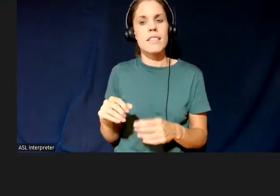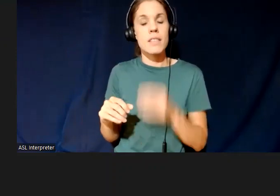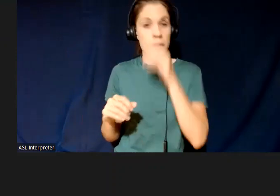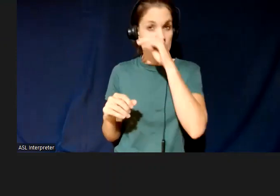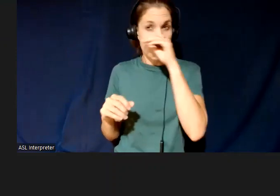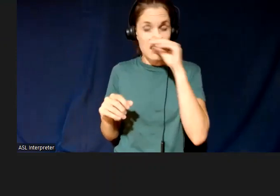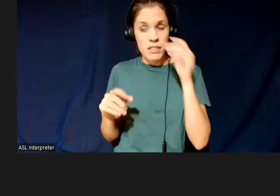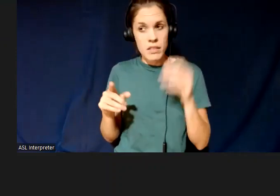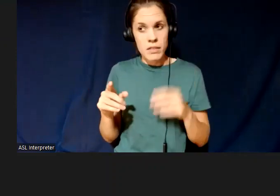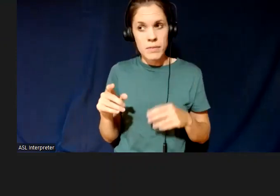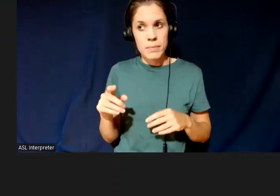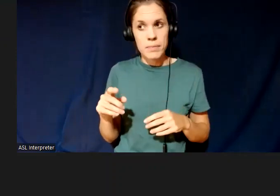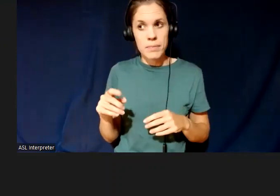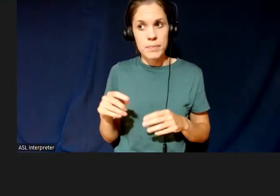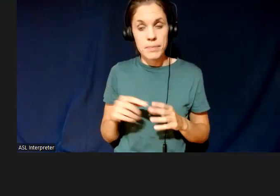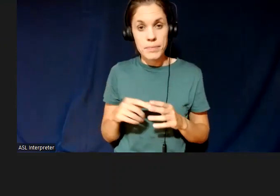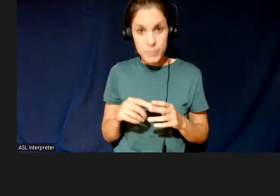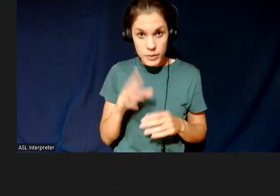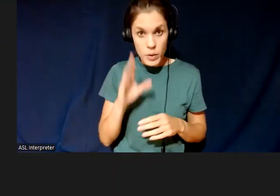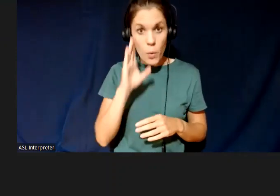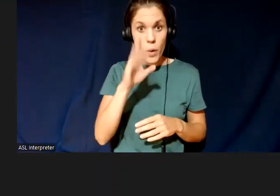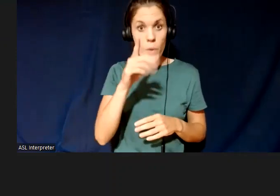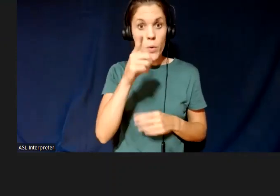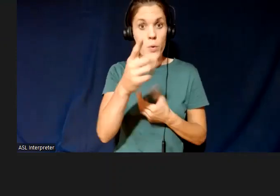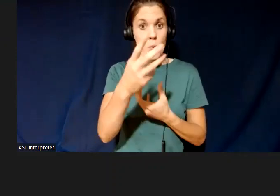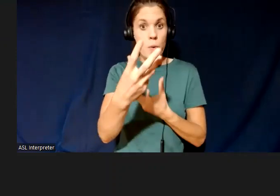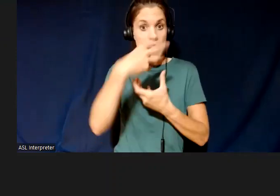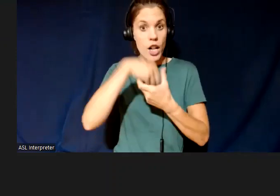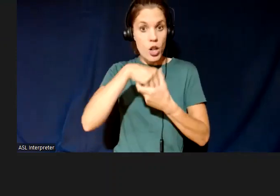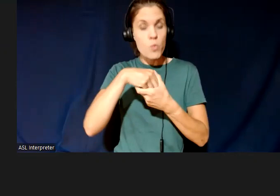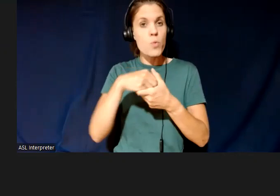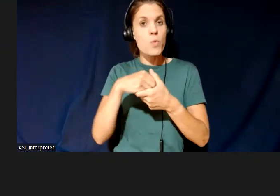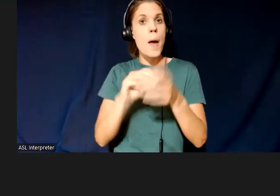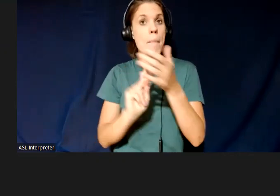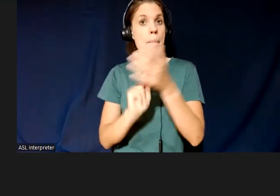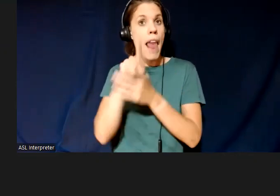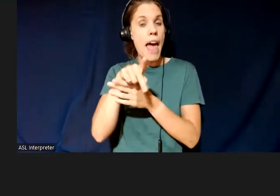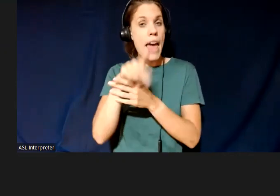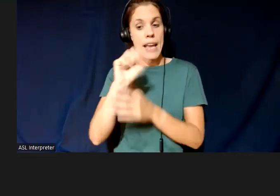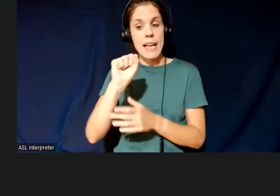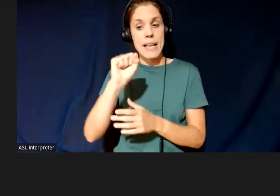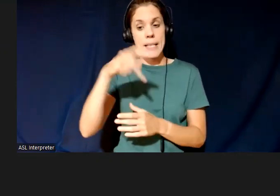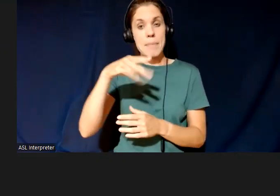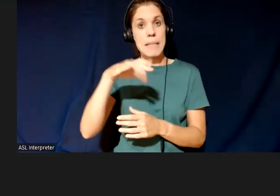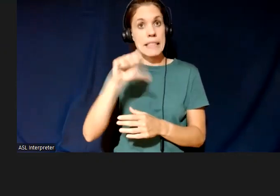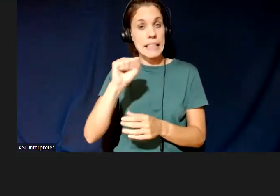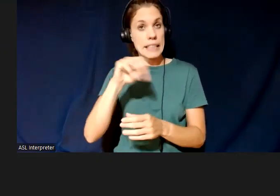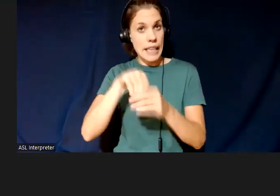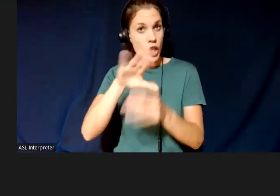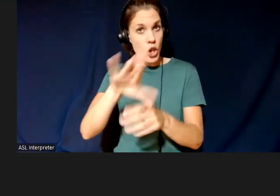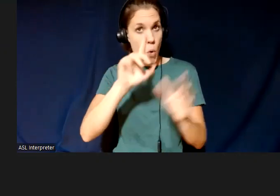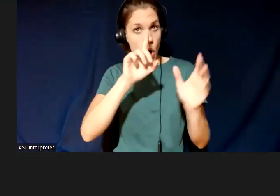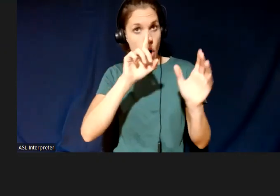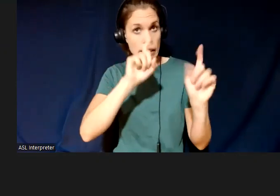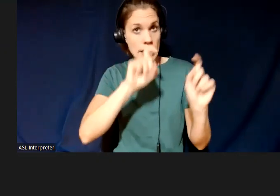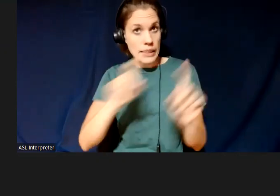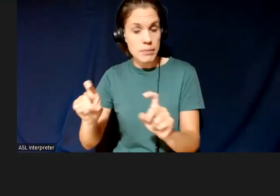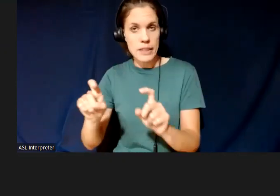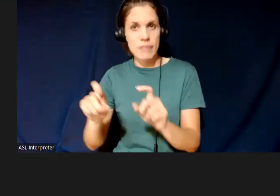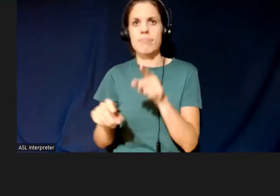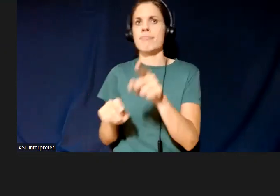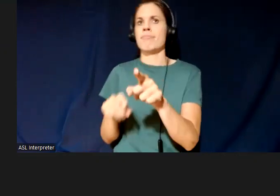also be including plant species in your assessment? Clearly. Yes, definitely. We've